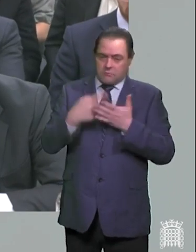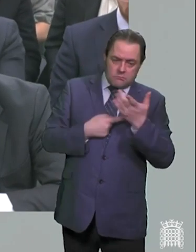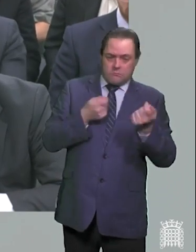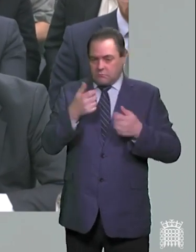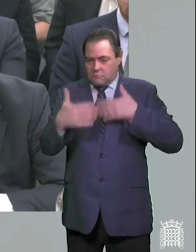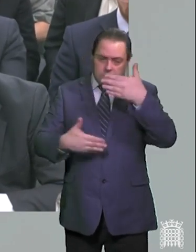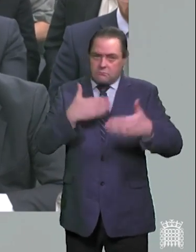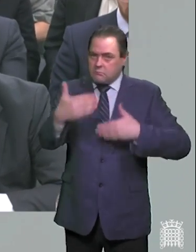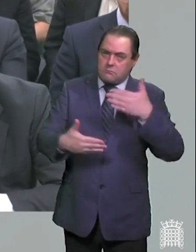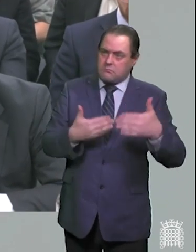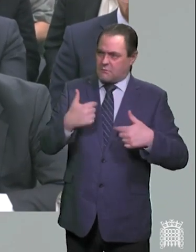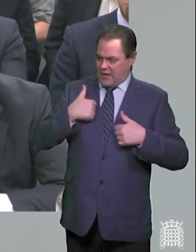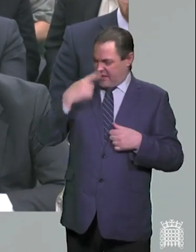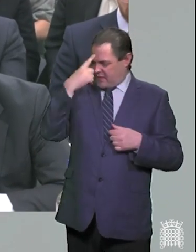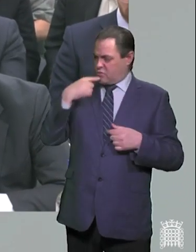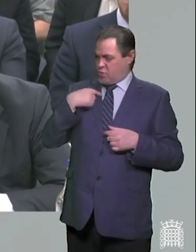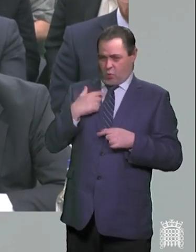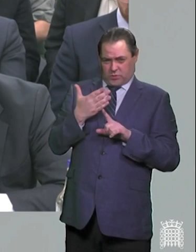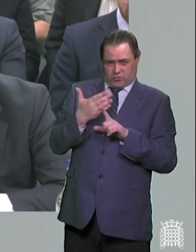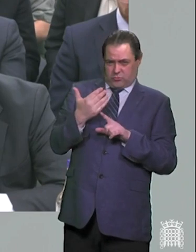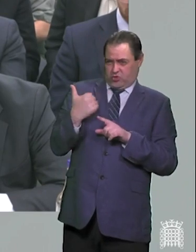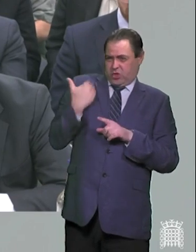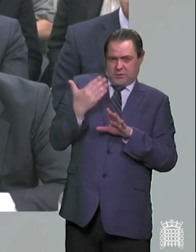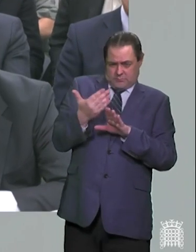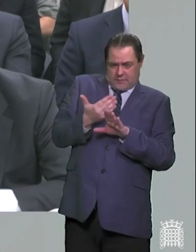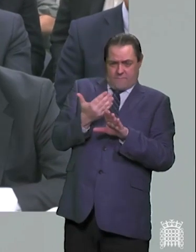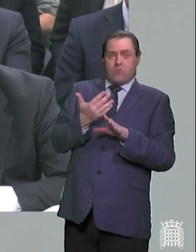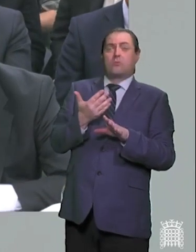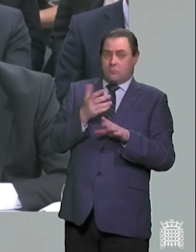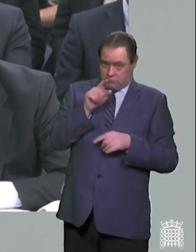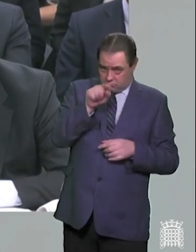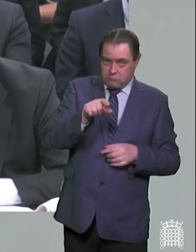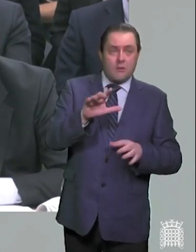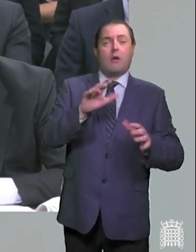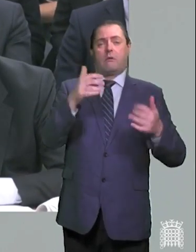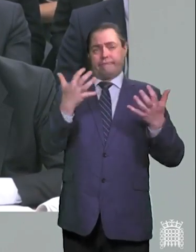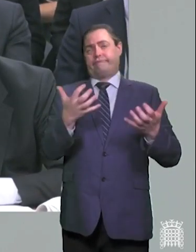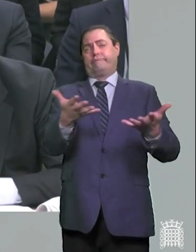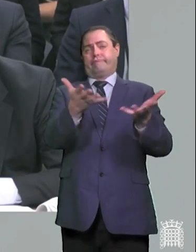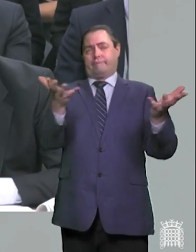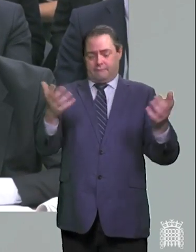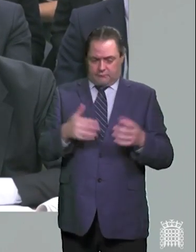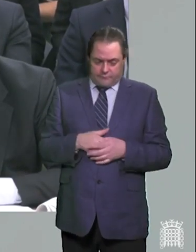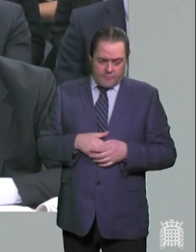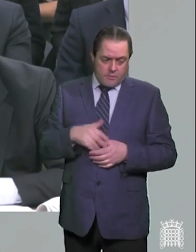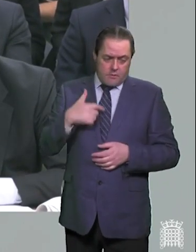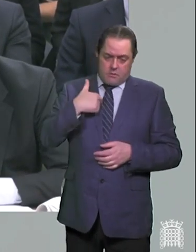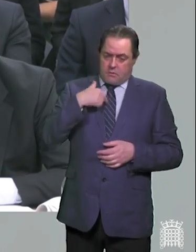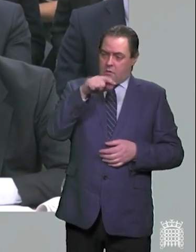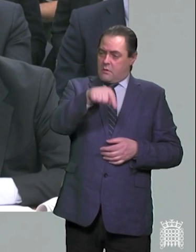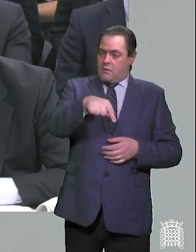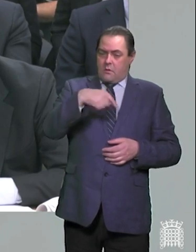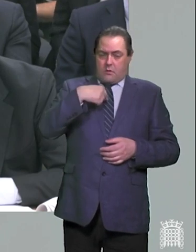to me, and I think I was told about it only shortly before I was ushered out into it. The purpose of it was